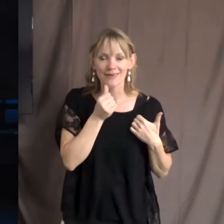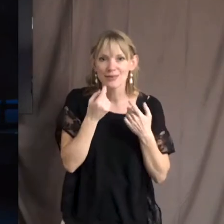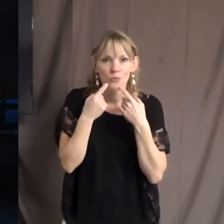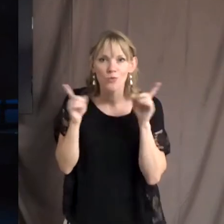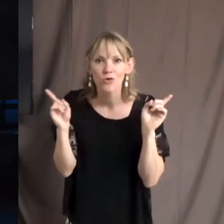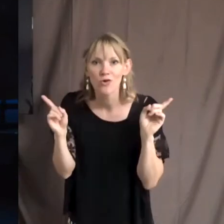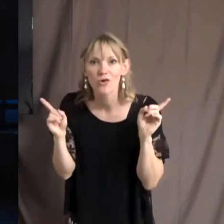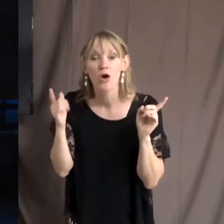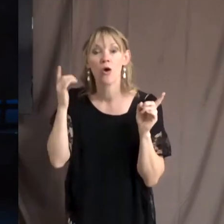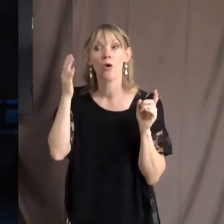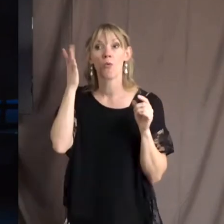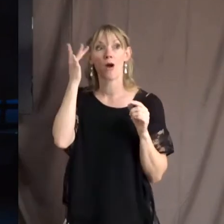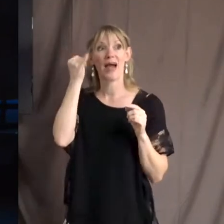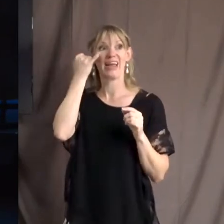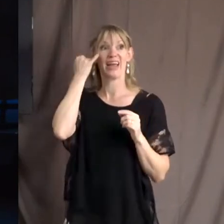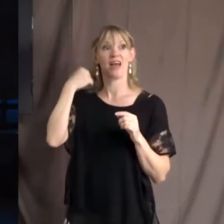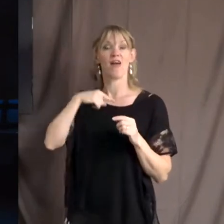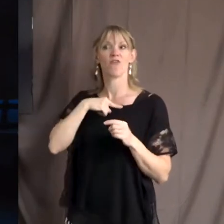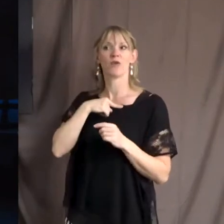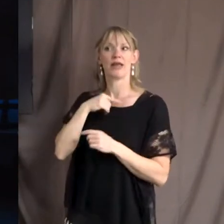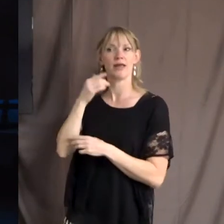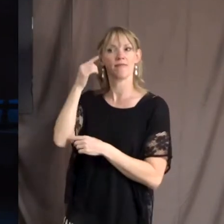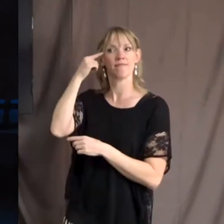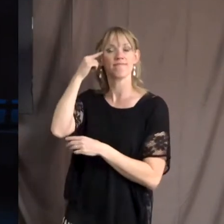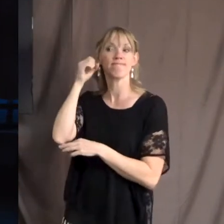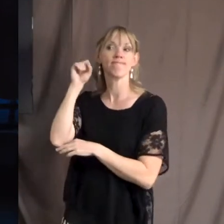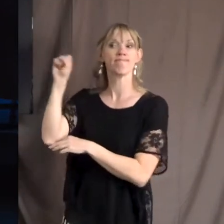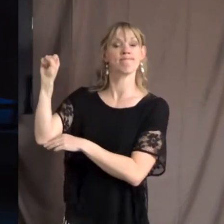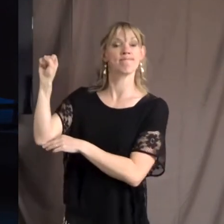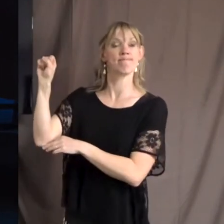much, the message that we put into consciousness is no.